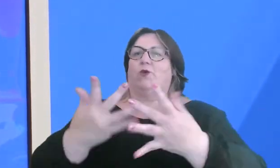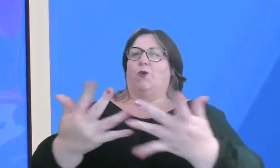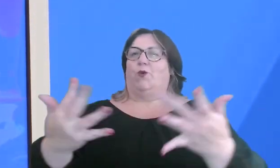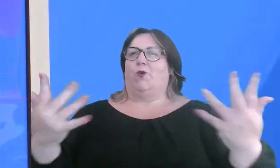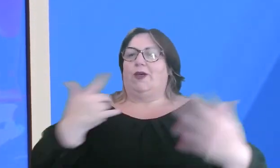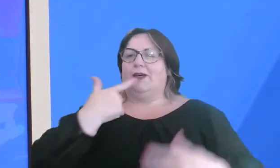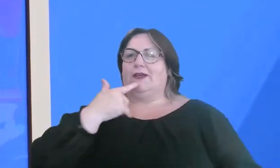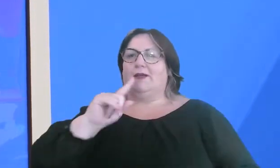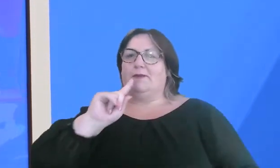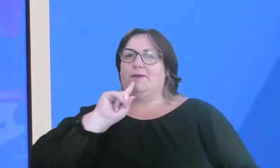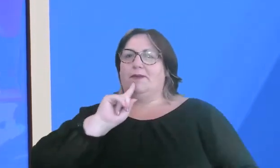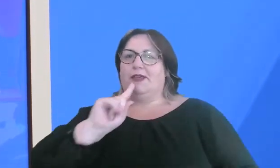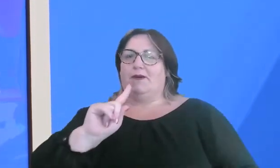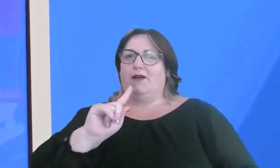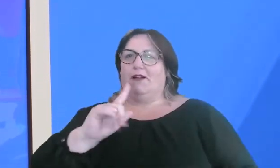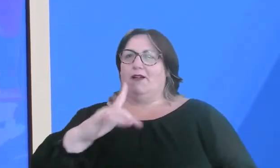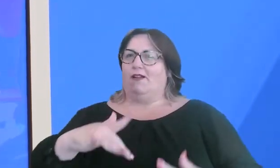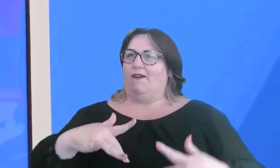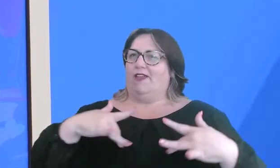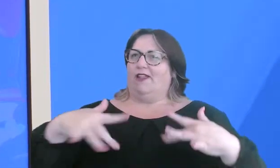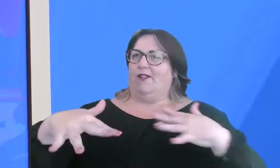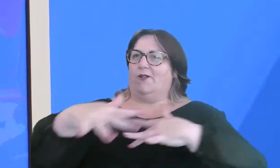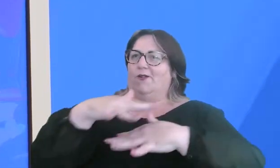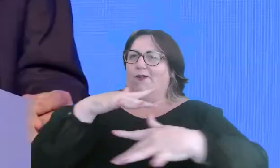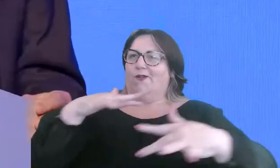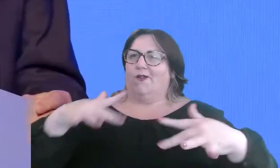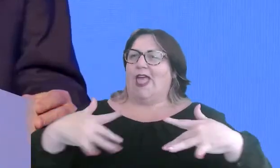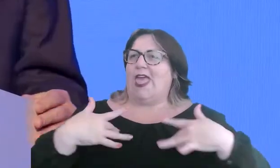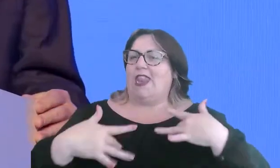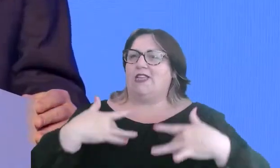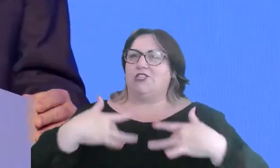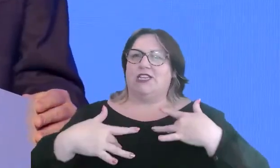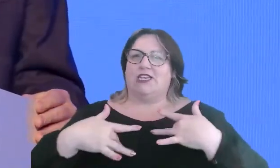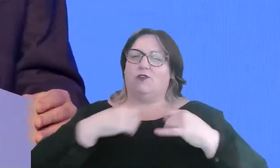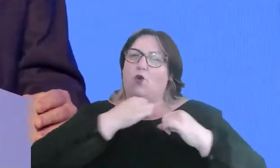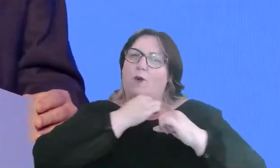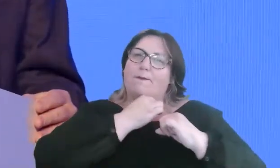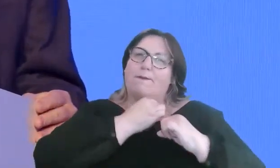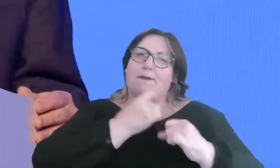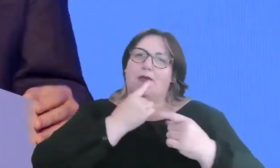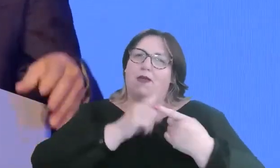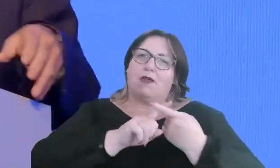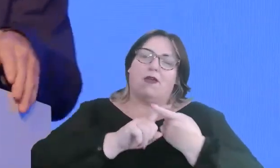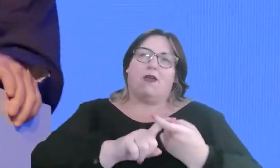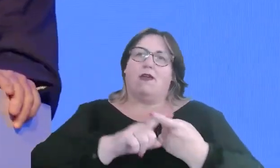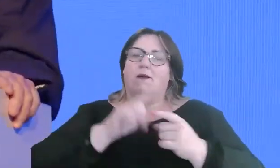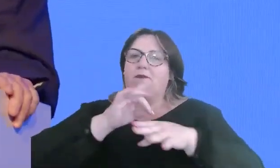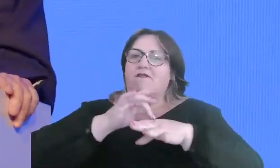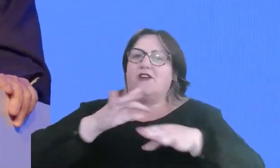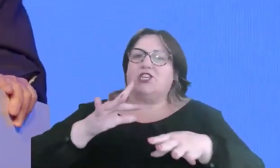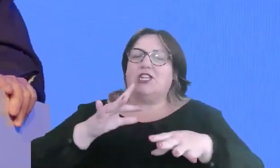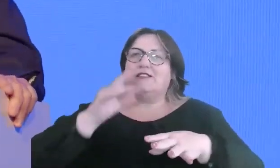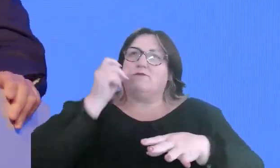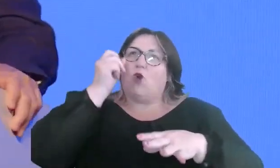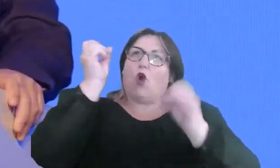room and to get a real sense of the energy, the commitment, the professionalism, the entrepreneur spirit that we have in this room. So